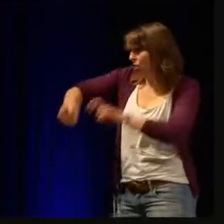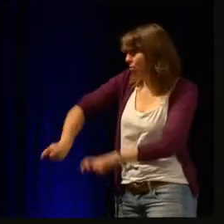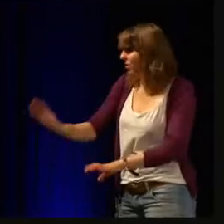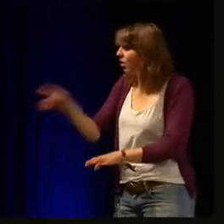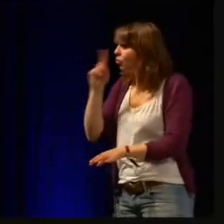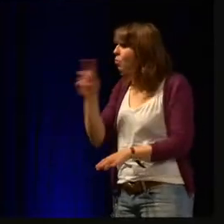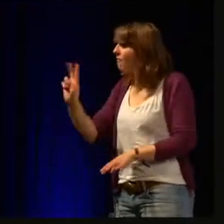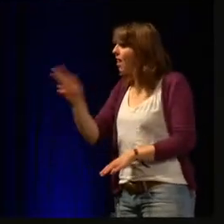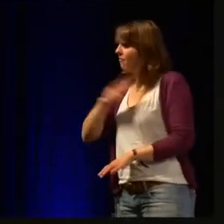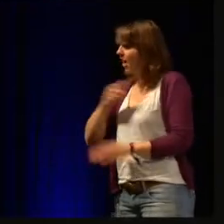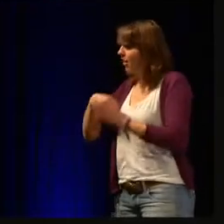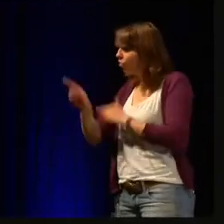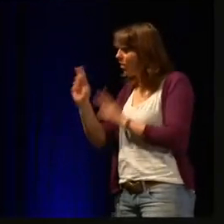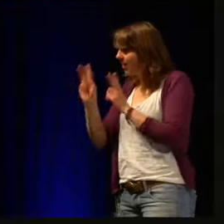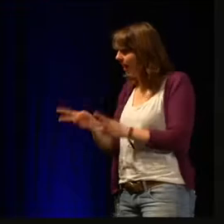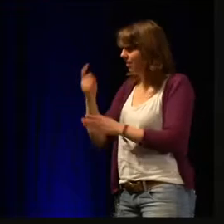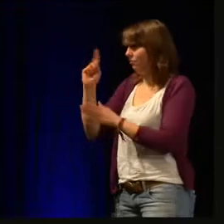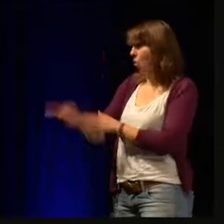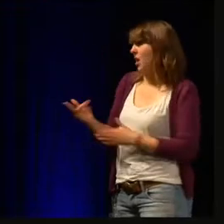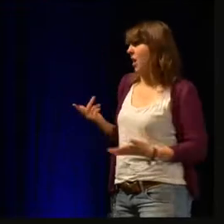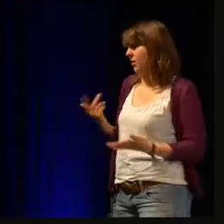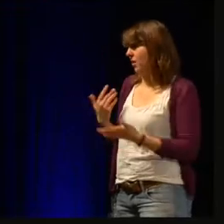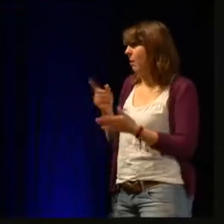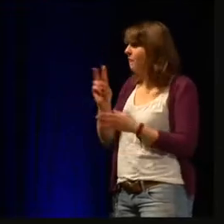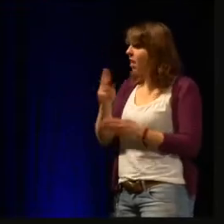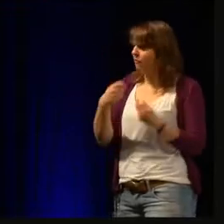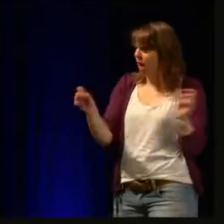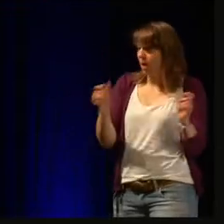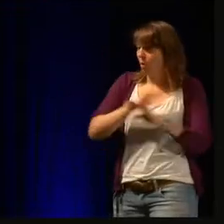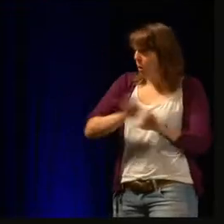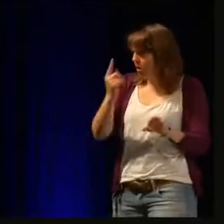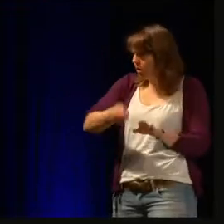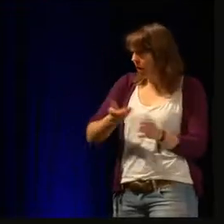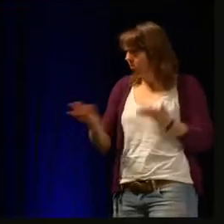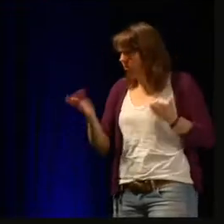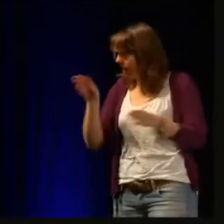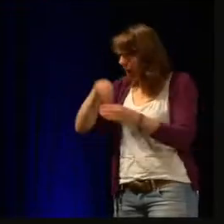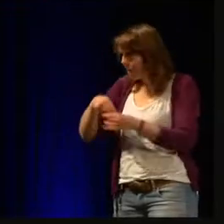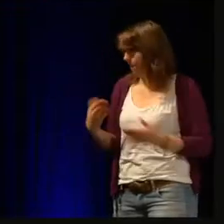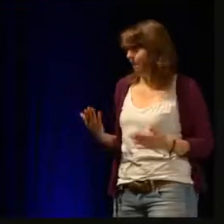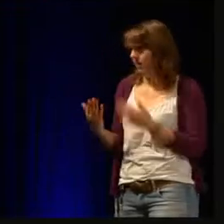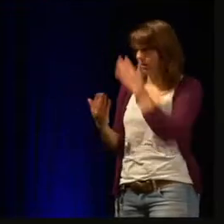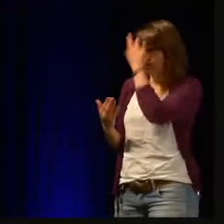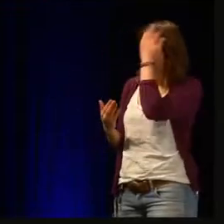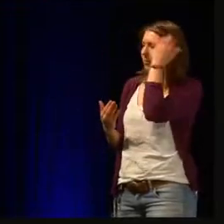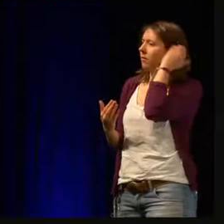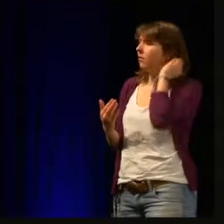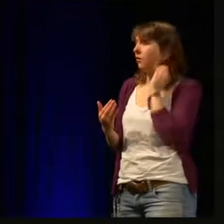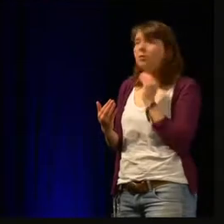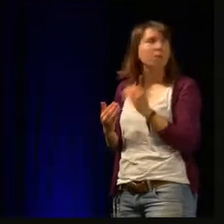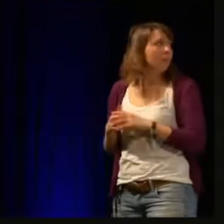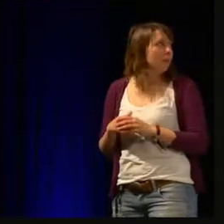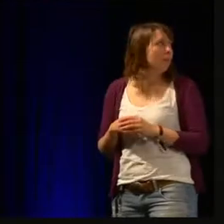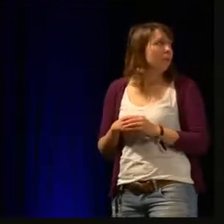legal system. So you also have a Y prime. If you have a jury in your